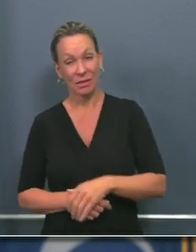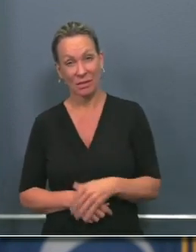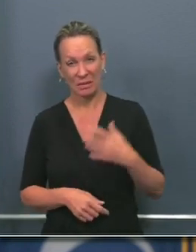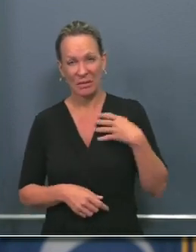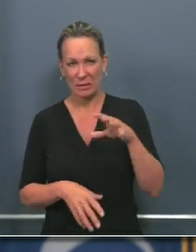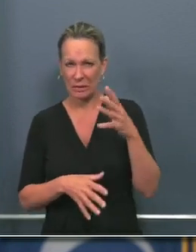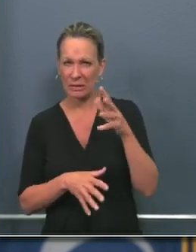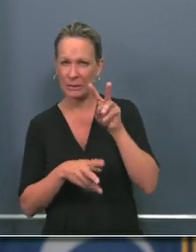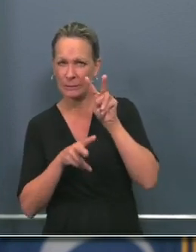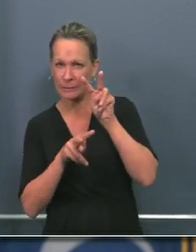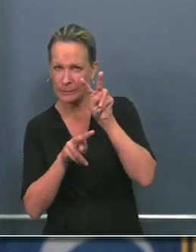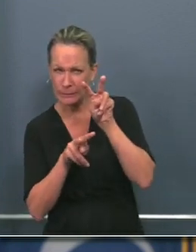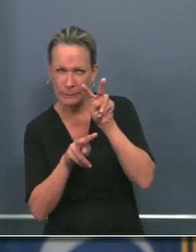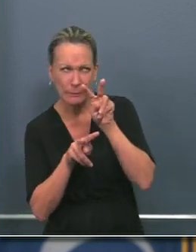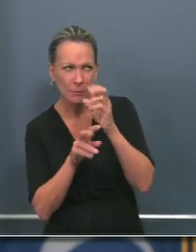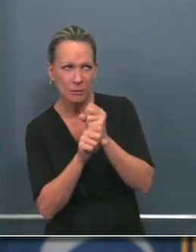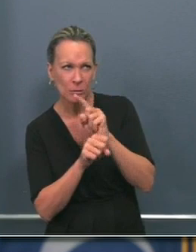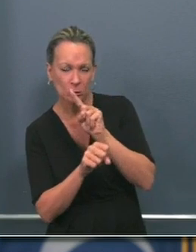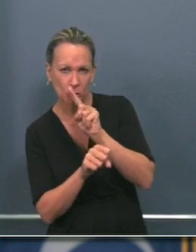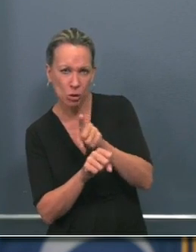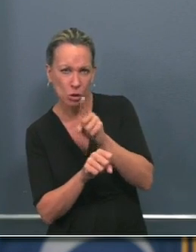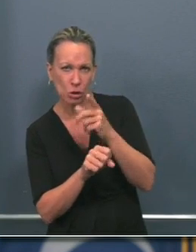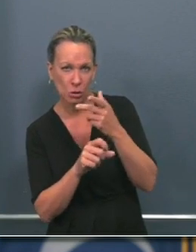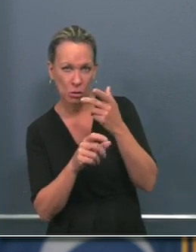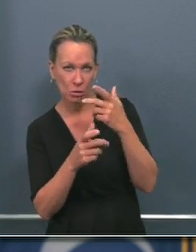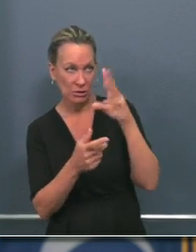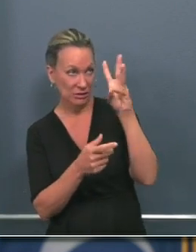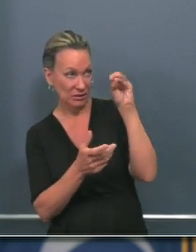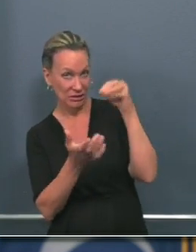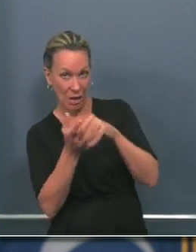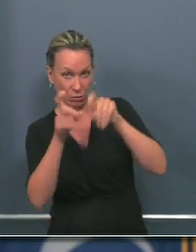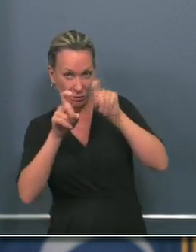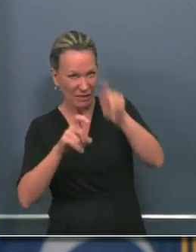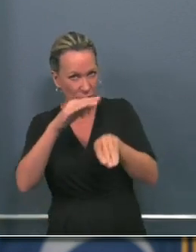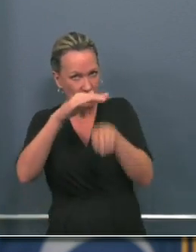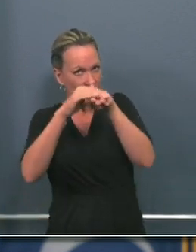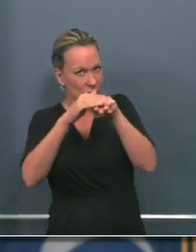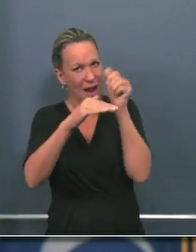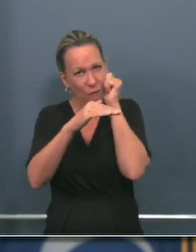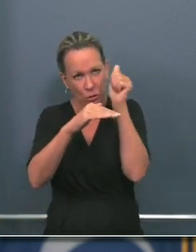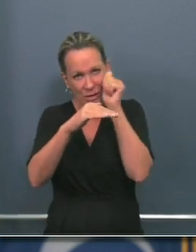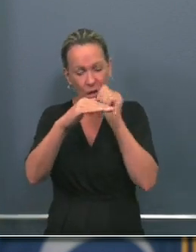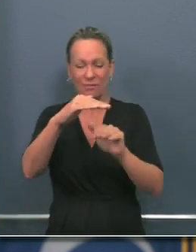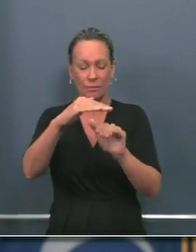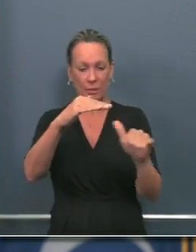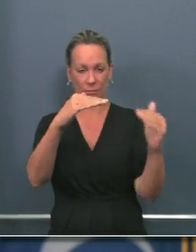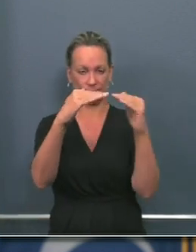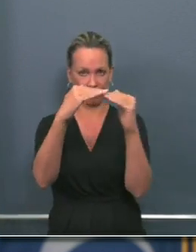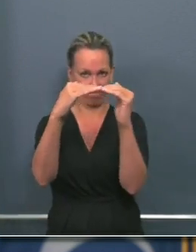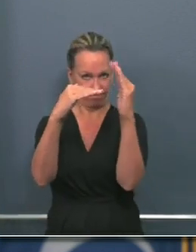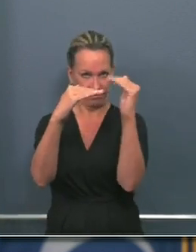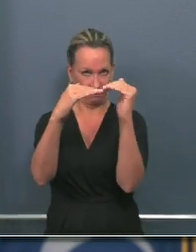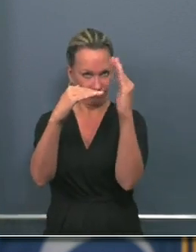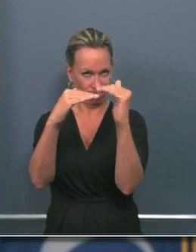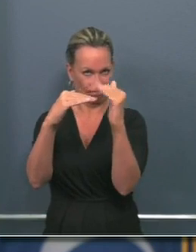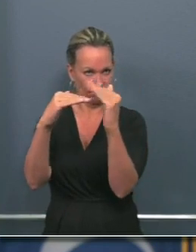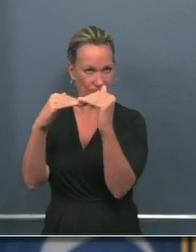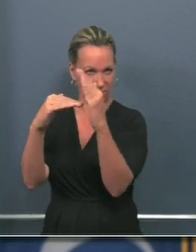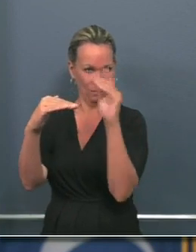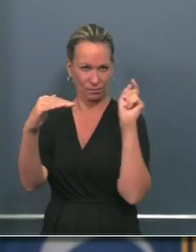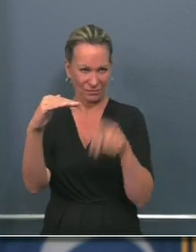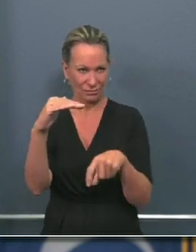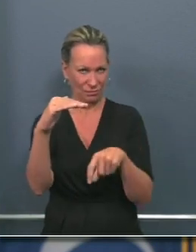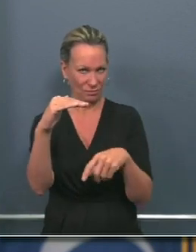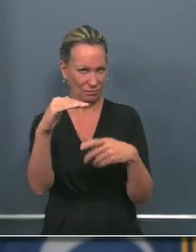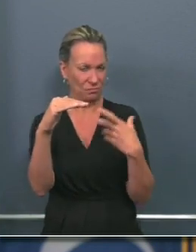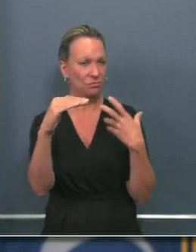day. The fact is we remain to see positivity rates stable over a consistent period of time. I specifically gave